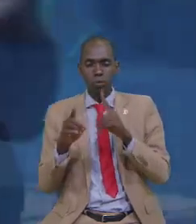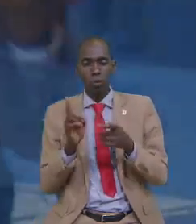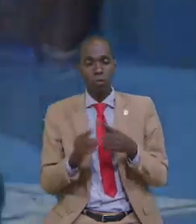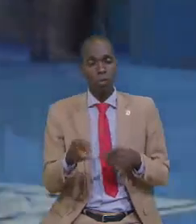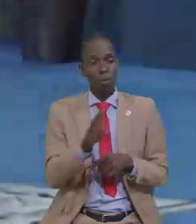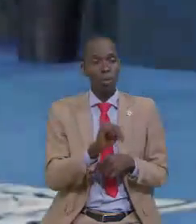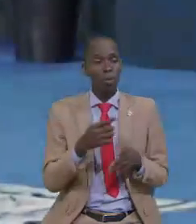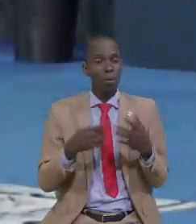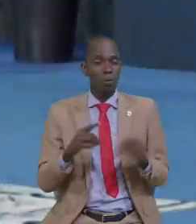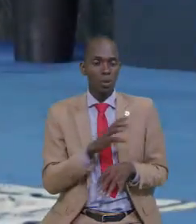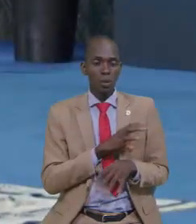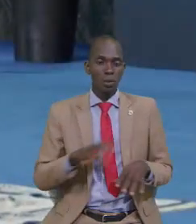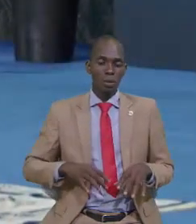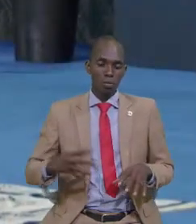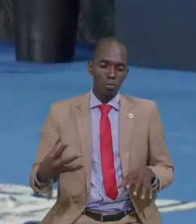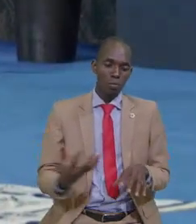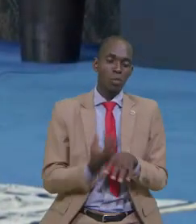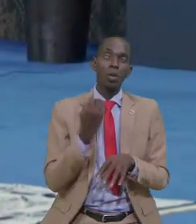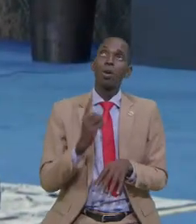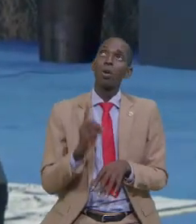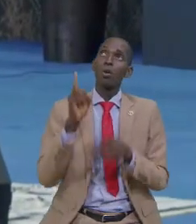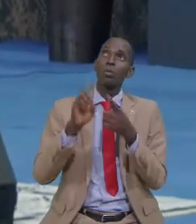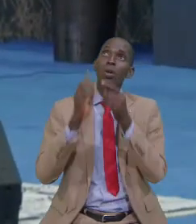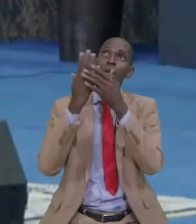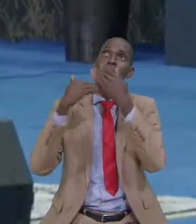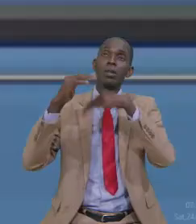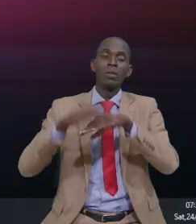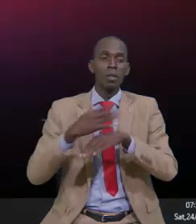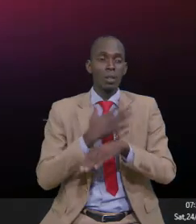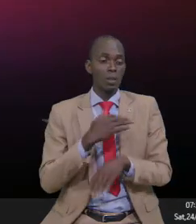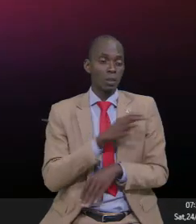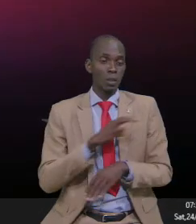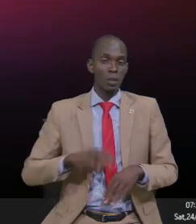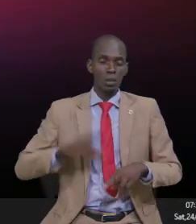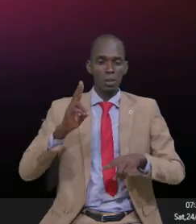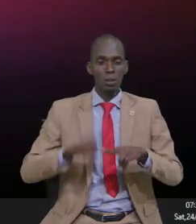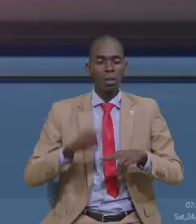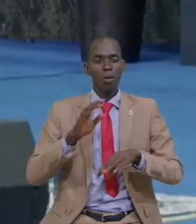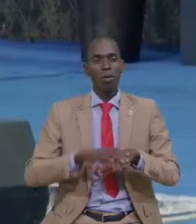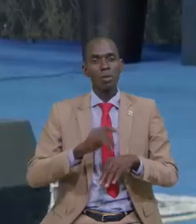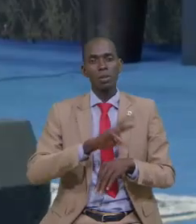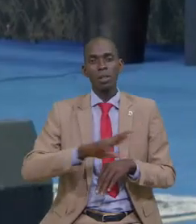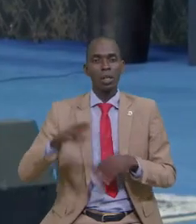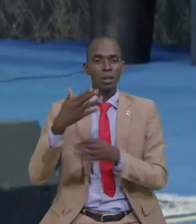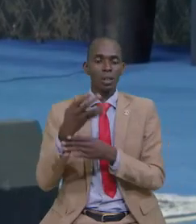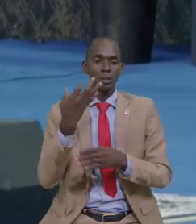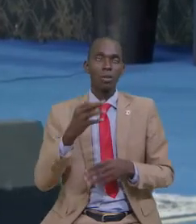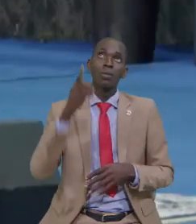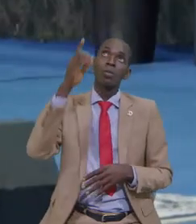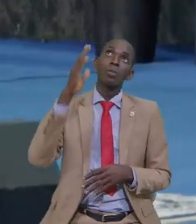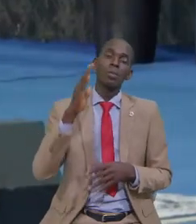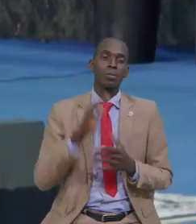received up into heaven, and he sat on the right hand of God.